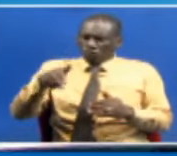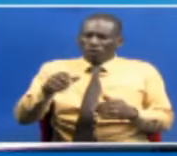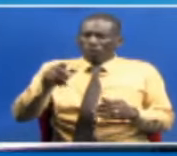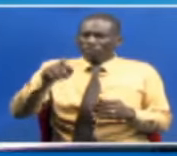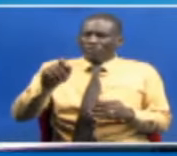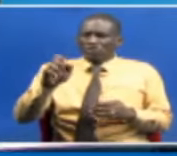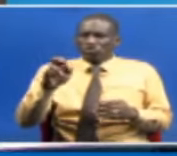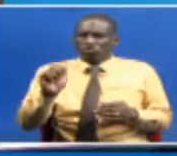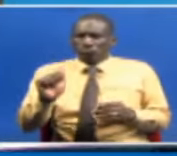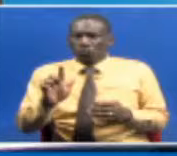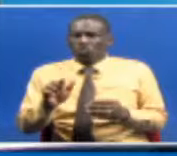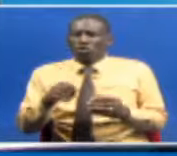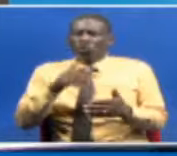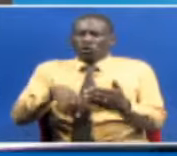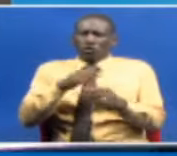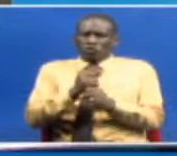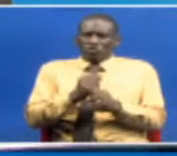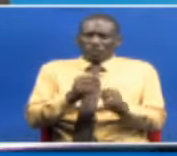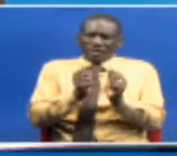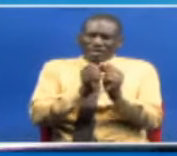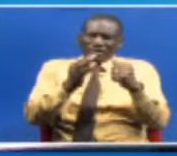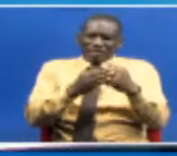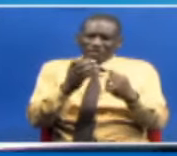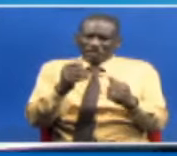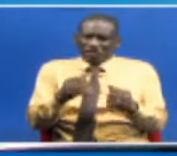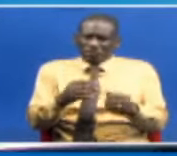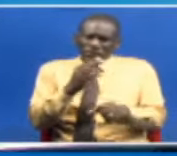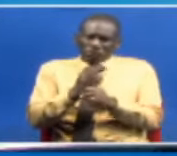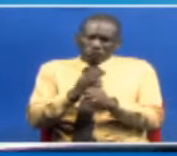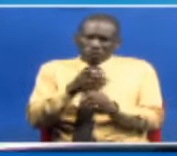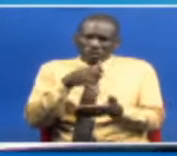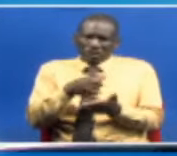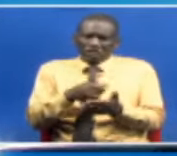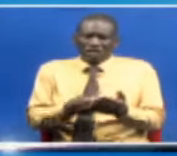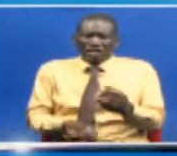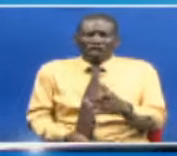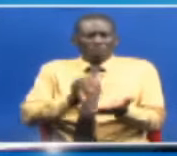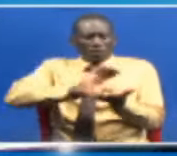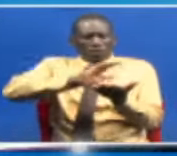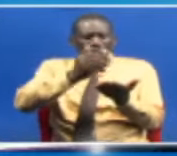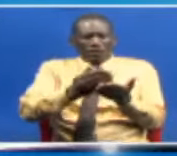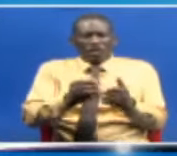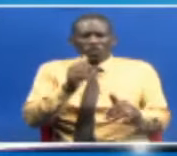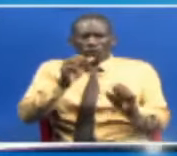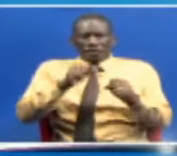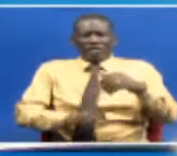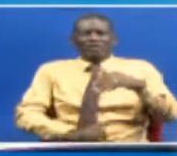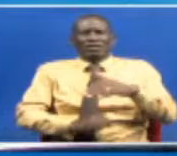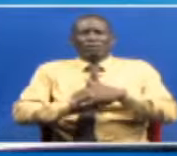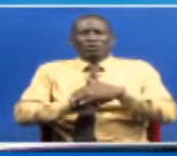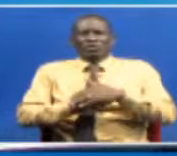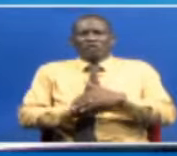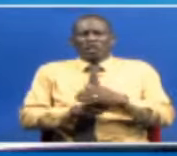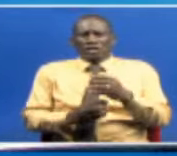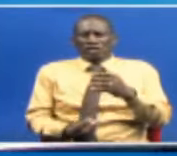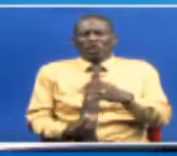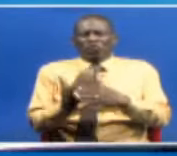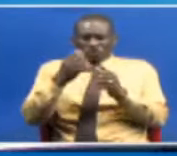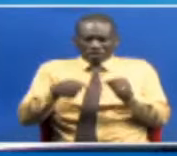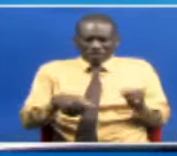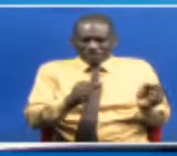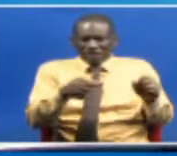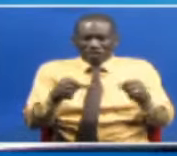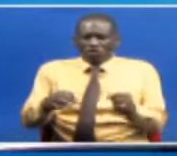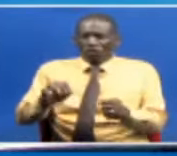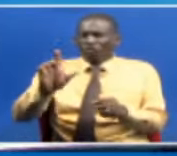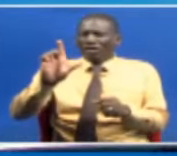shillings, we will build it, securitize it, build a fund that can be able to support the growth strategy of